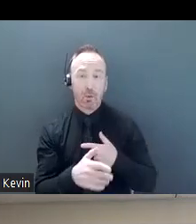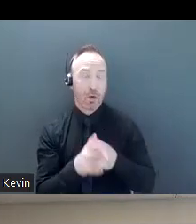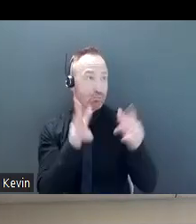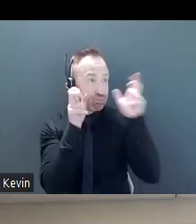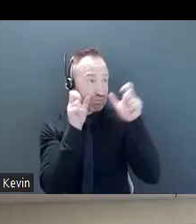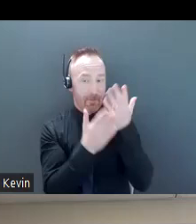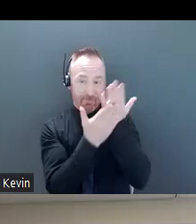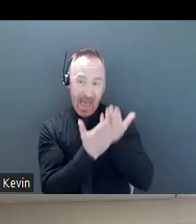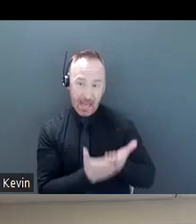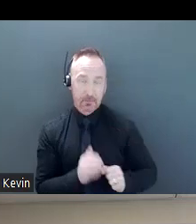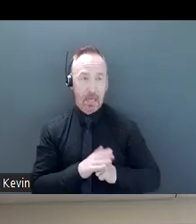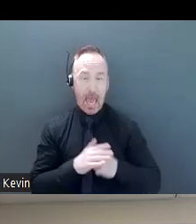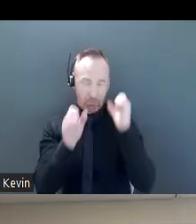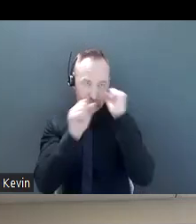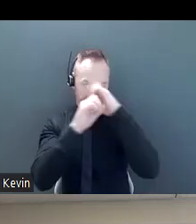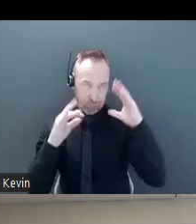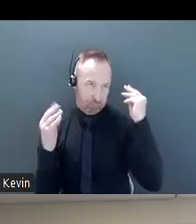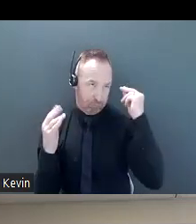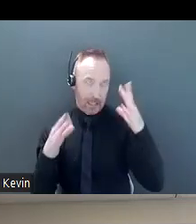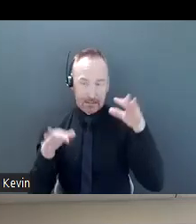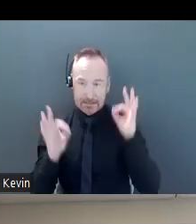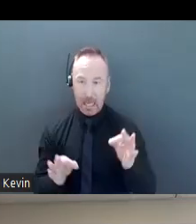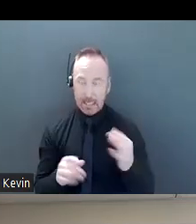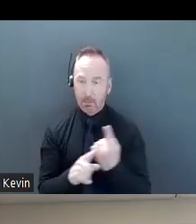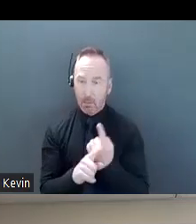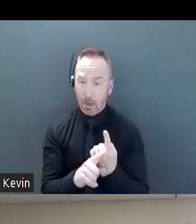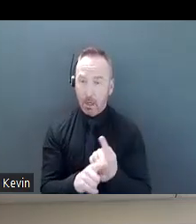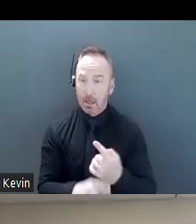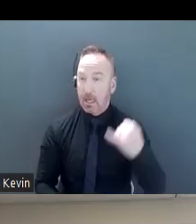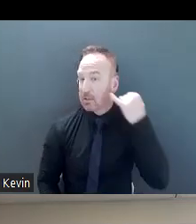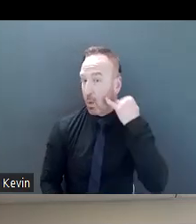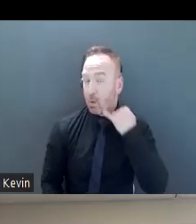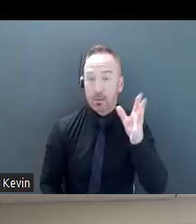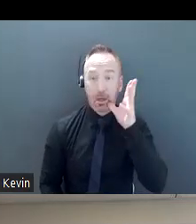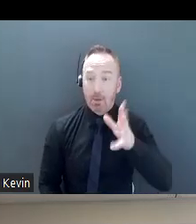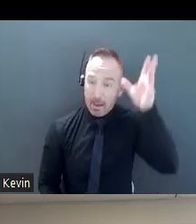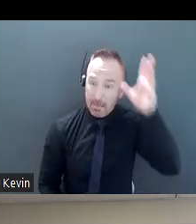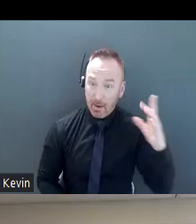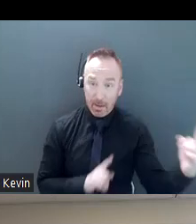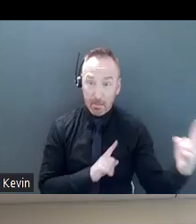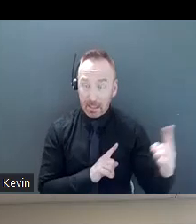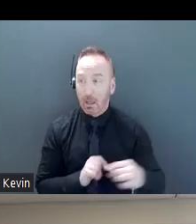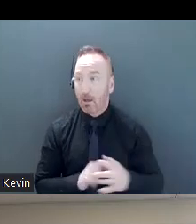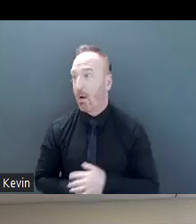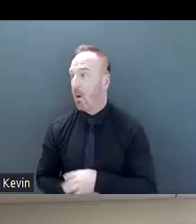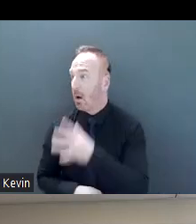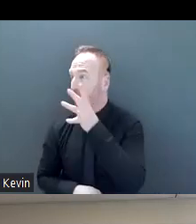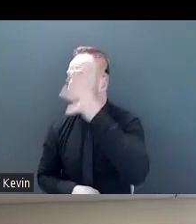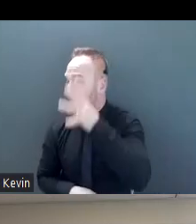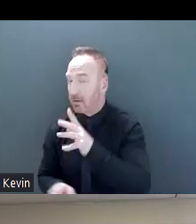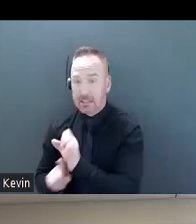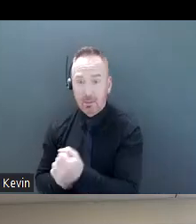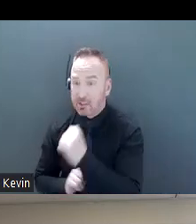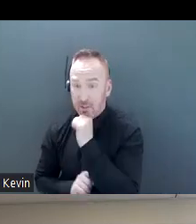And this really gets to when you come in, when someone comes to see me, whether it's a grandparent's case or not a grandparent's case, I've been at this